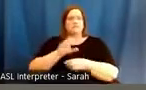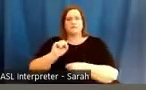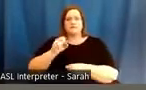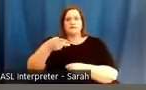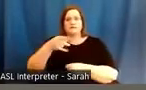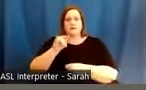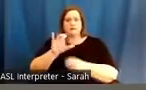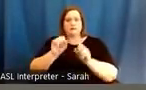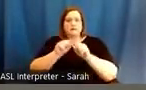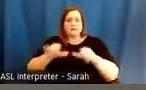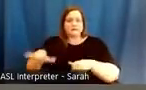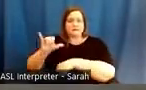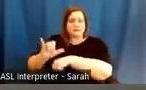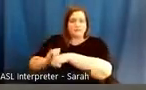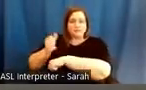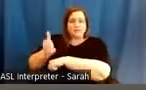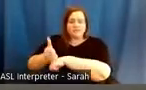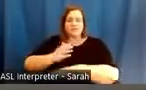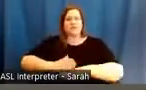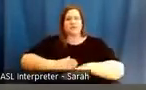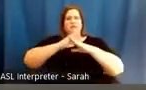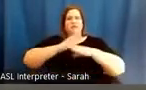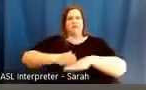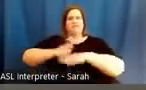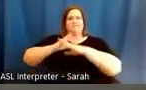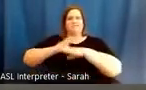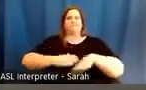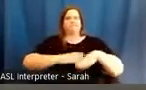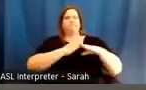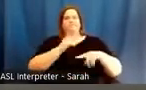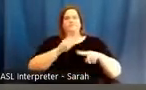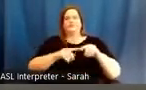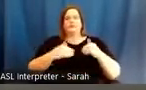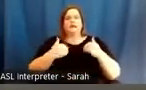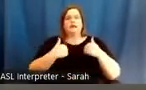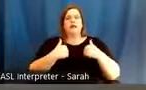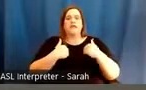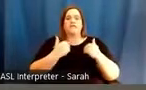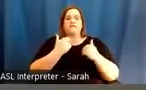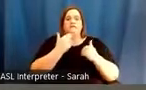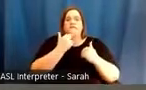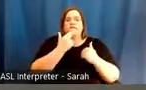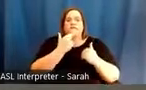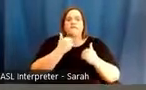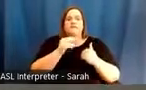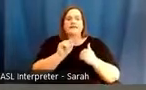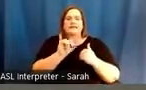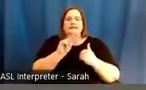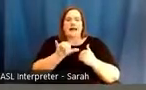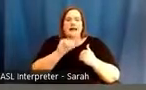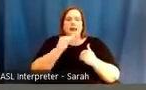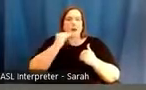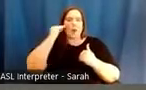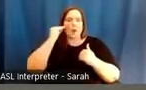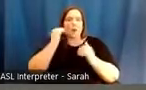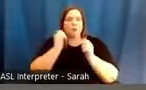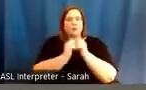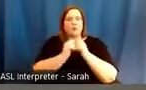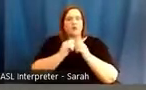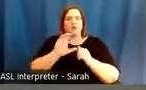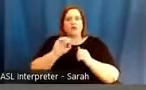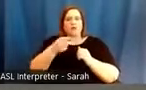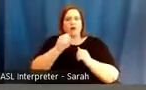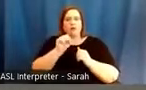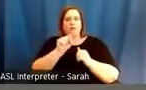and things like that, that prevent people from just like having a tiny home with a composting toilet or something like that, which a lot of people in